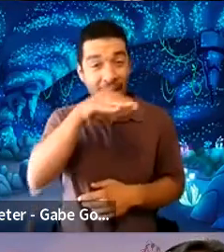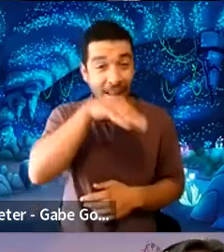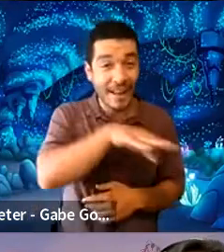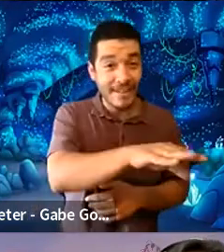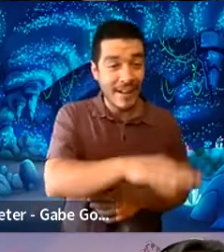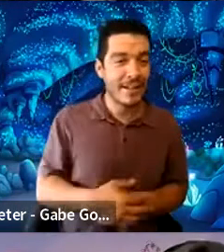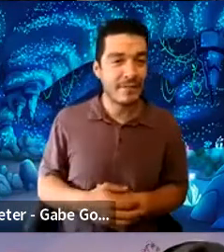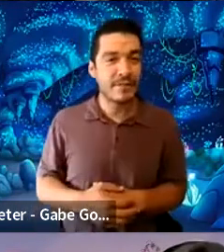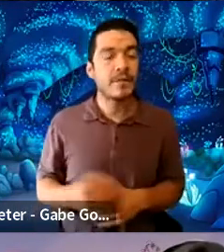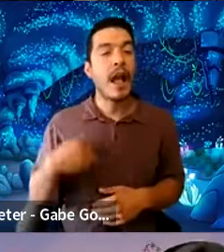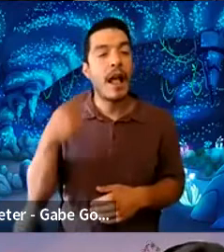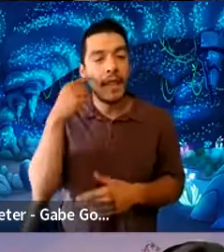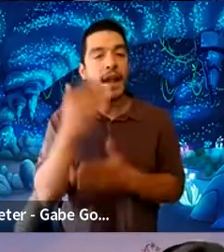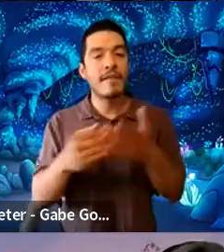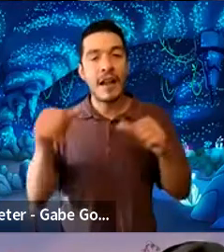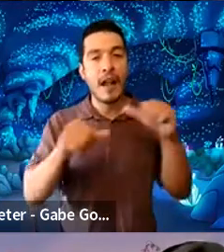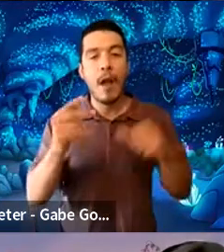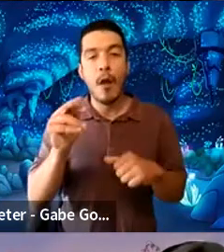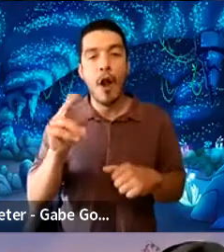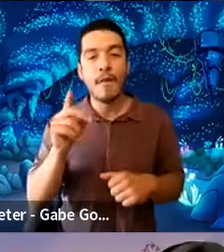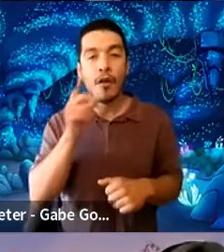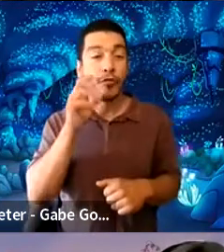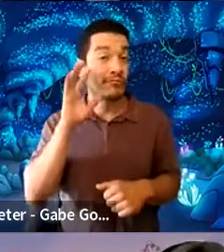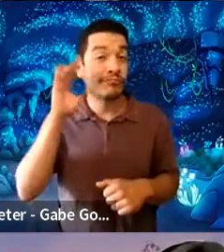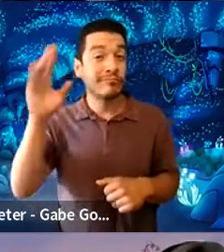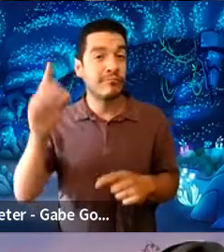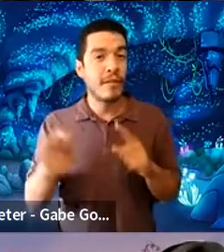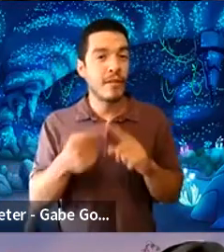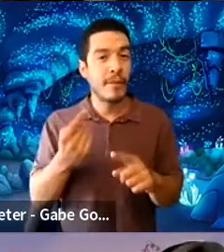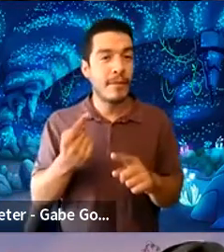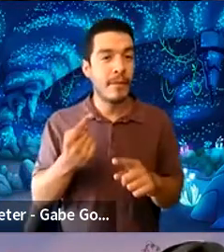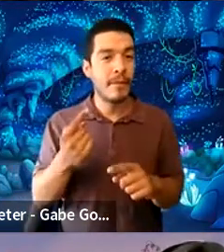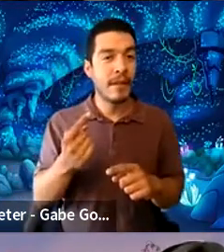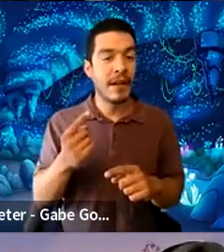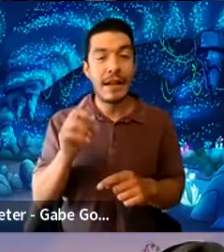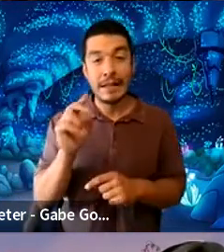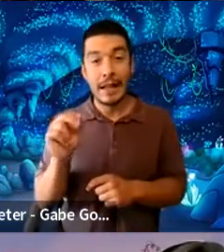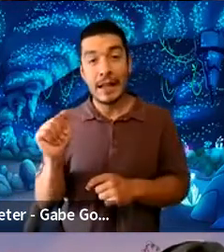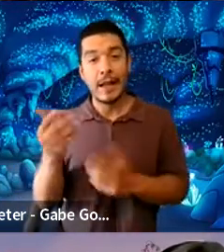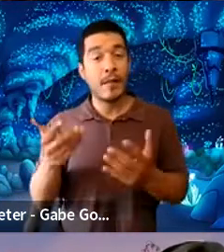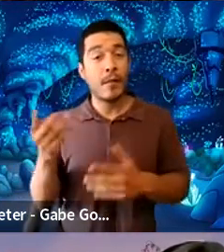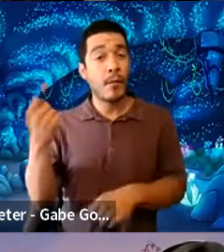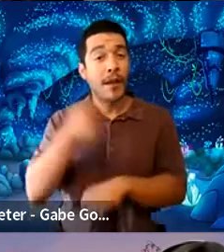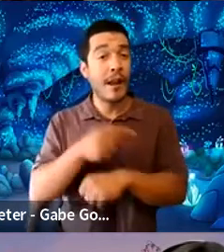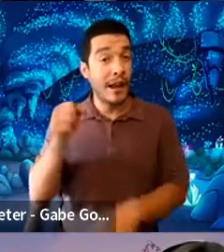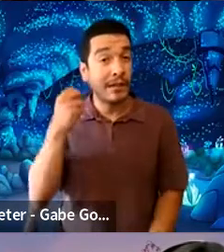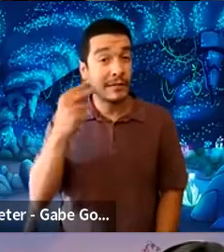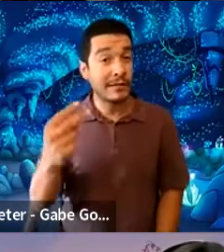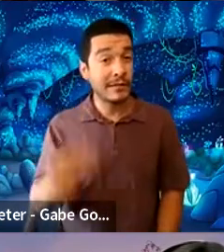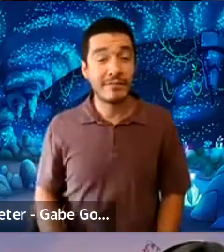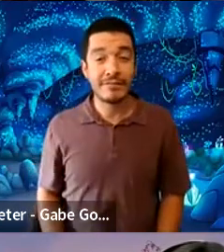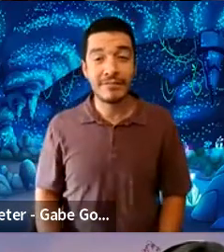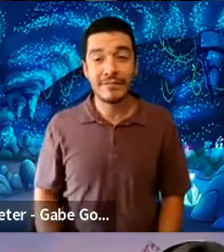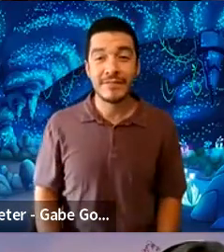I think there are scientists at Harvard that are recreating them from fossil DNA, so maybe one day they can have miniature